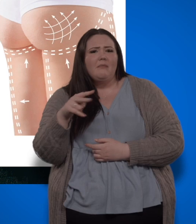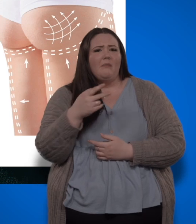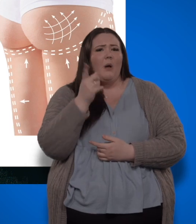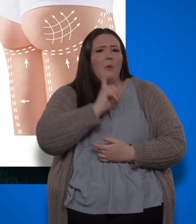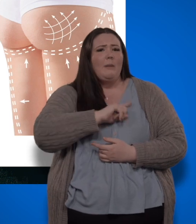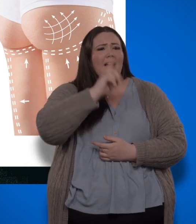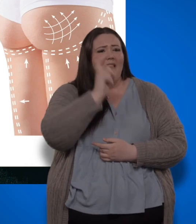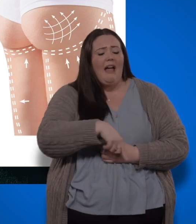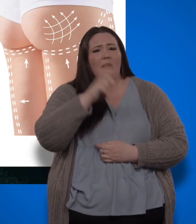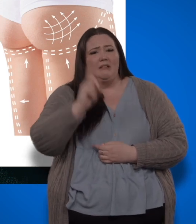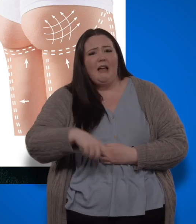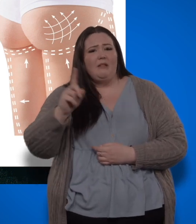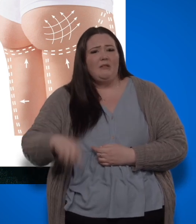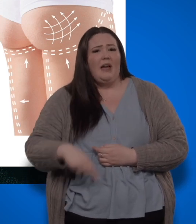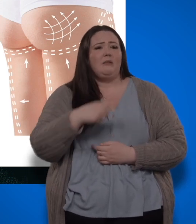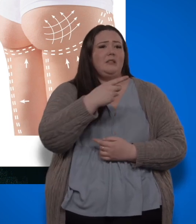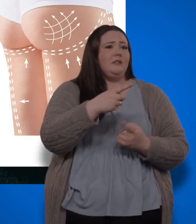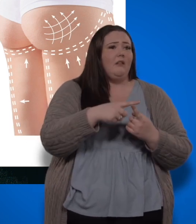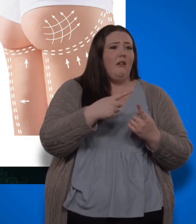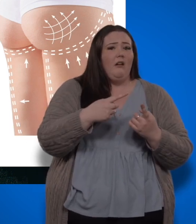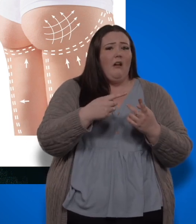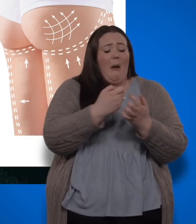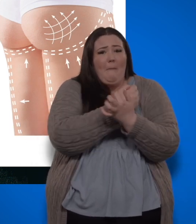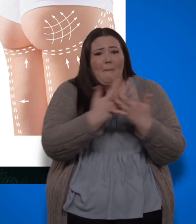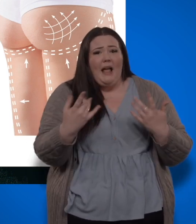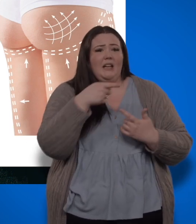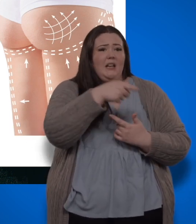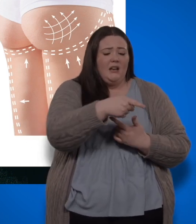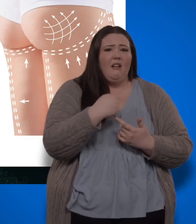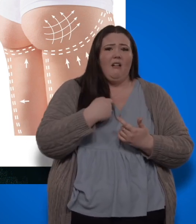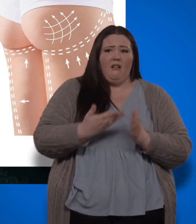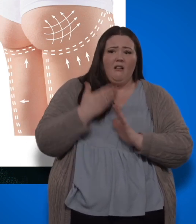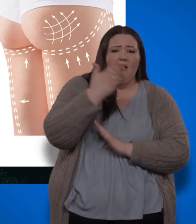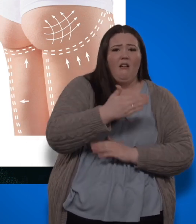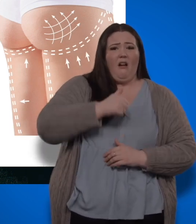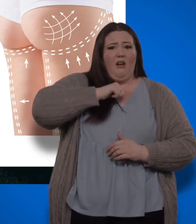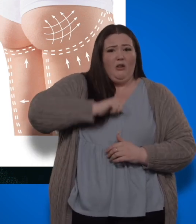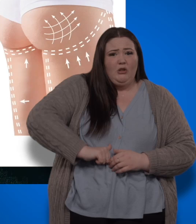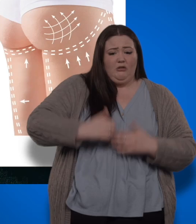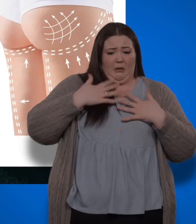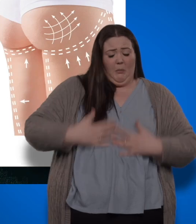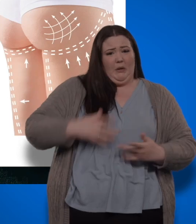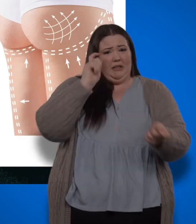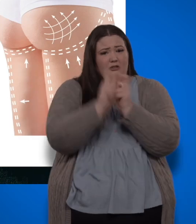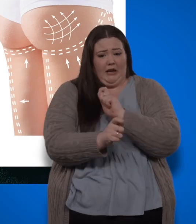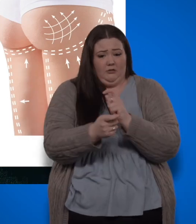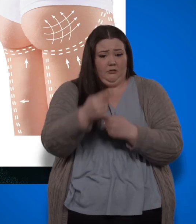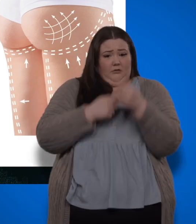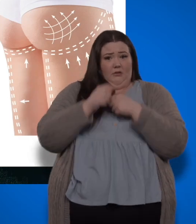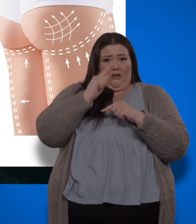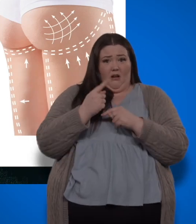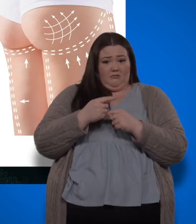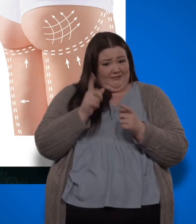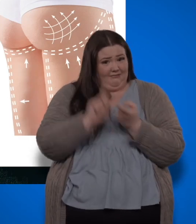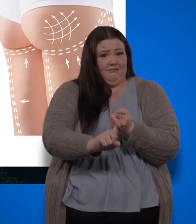are undergoing invasive and potentially destructive and dangerous surgery in order to transform their bodies from what is